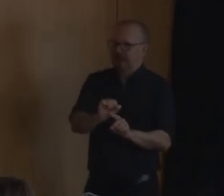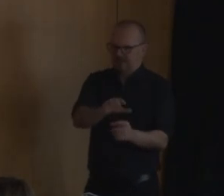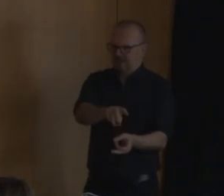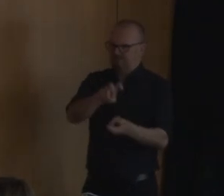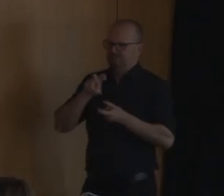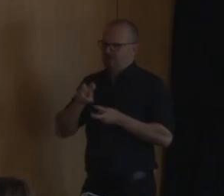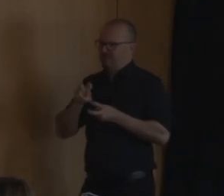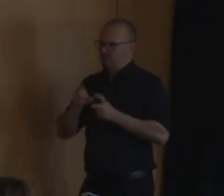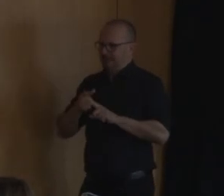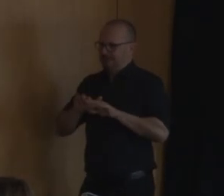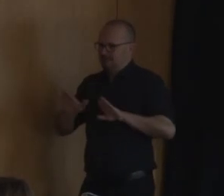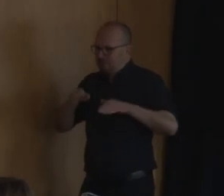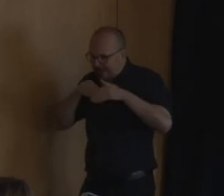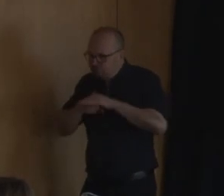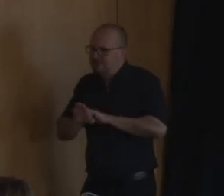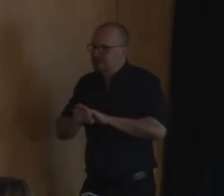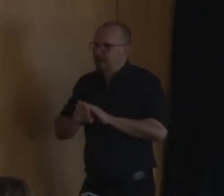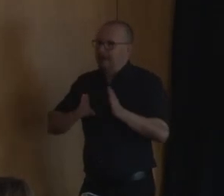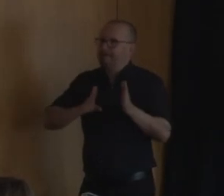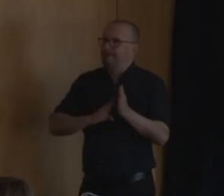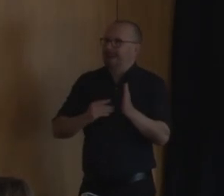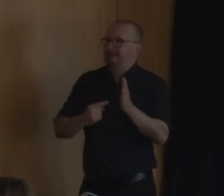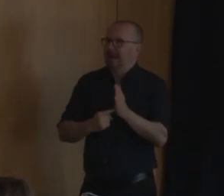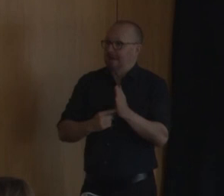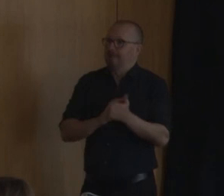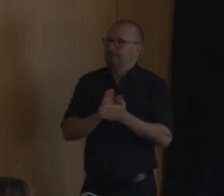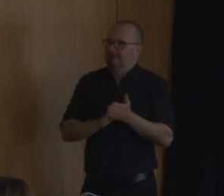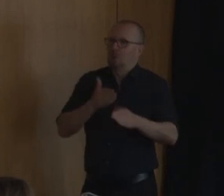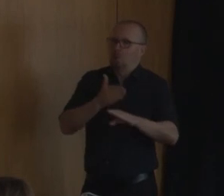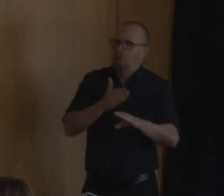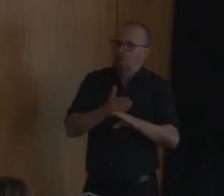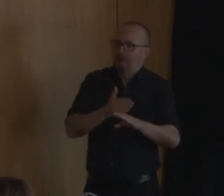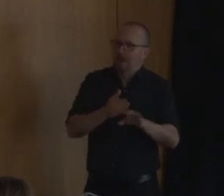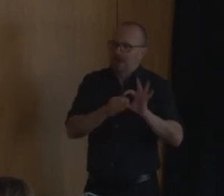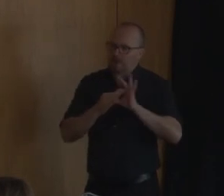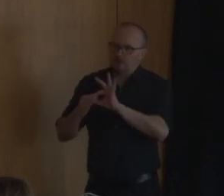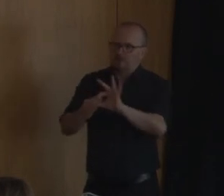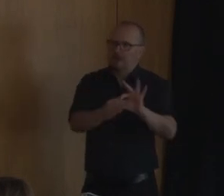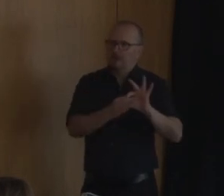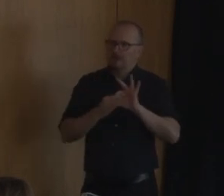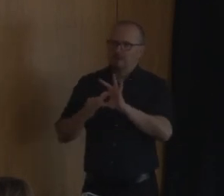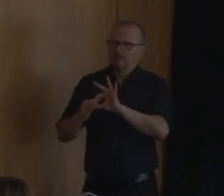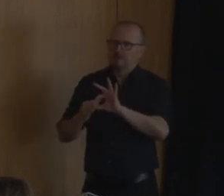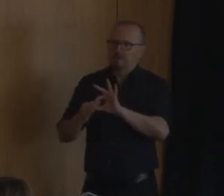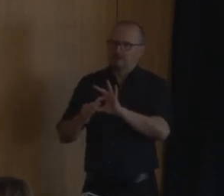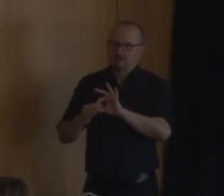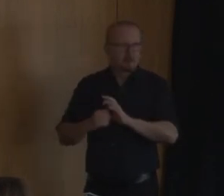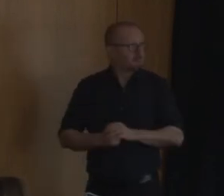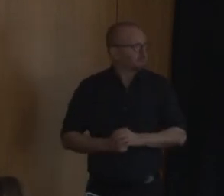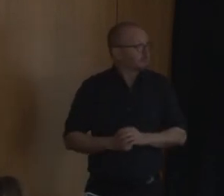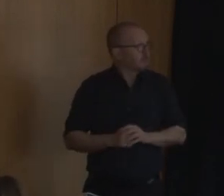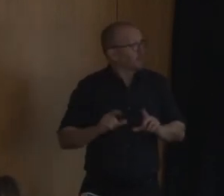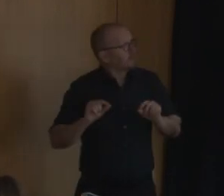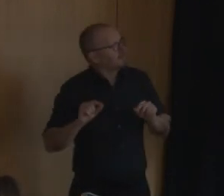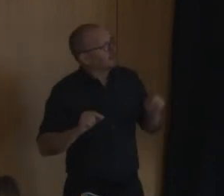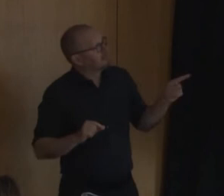means work as one. Mahi, work, tahi as one. And this is the team that did that with all of our communities